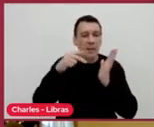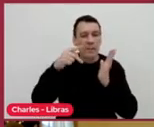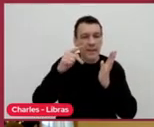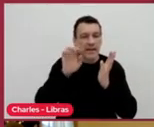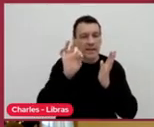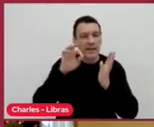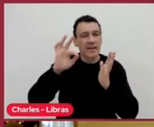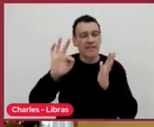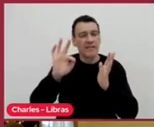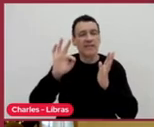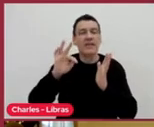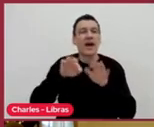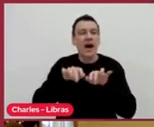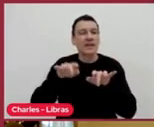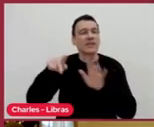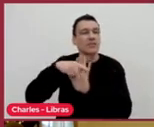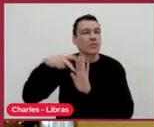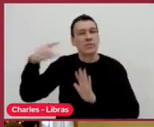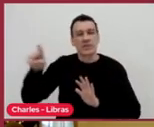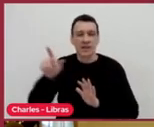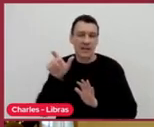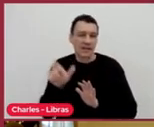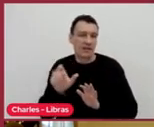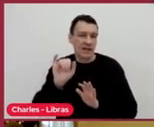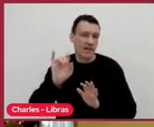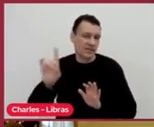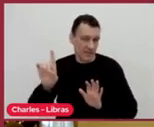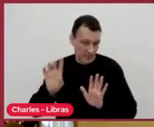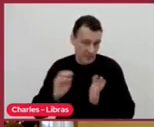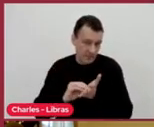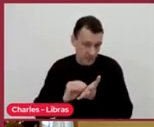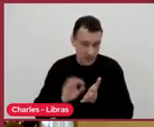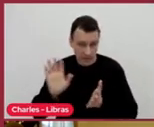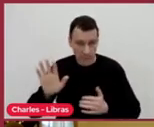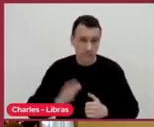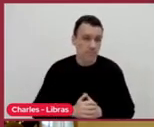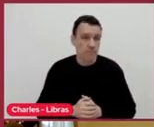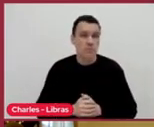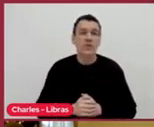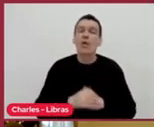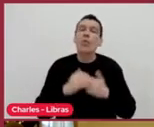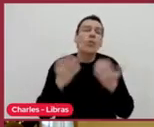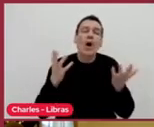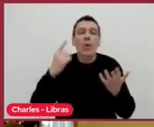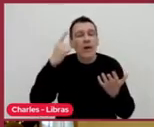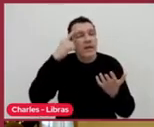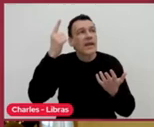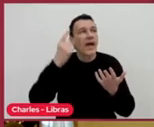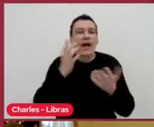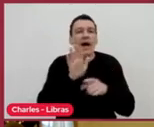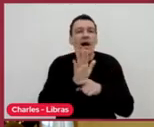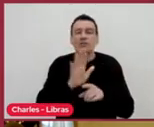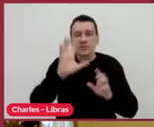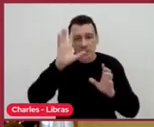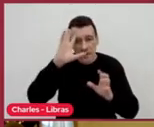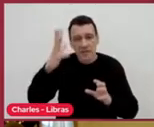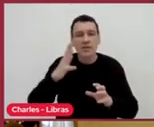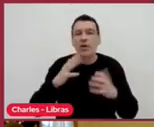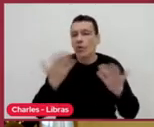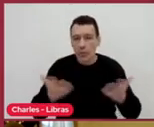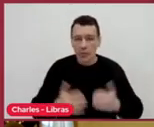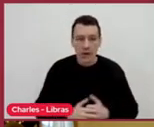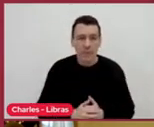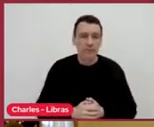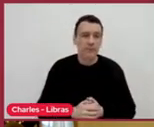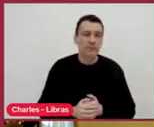Okay, how exactly this work? So the idea is the library will